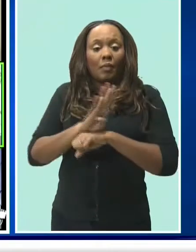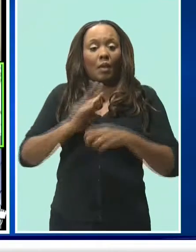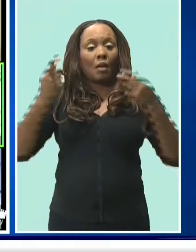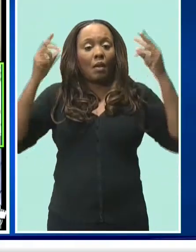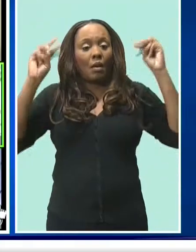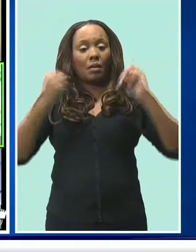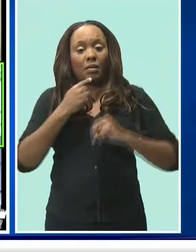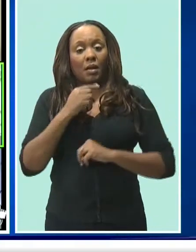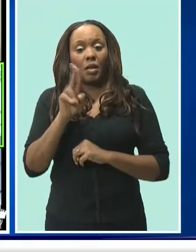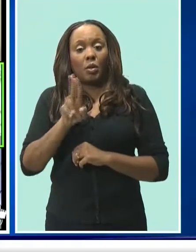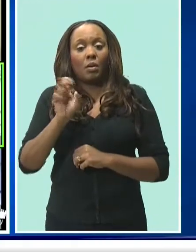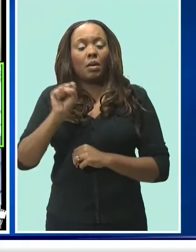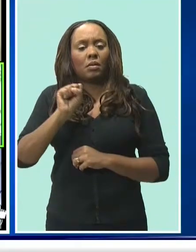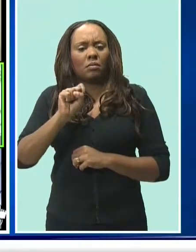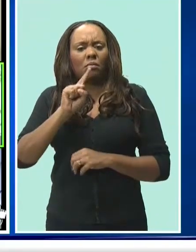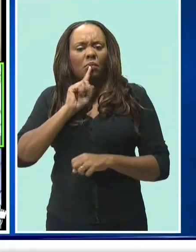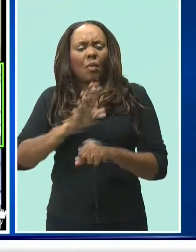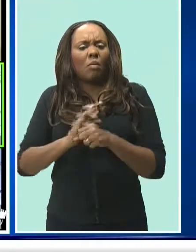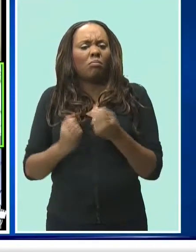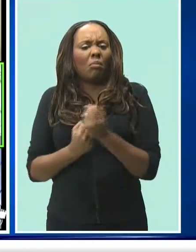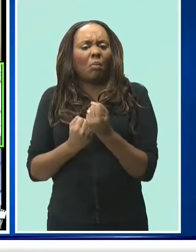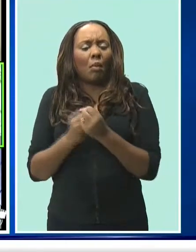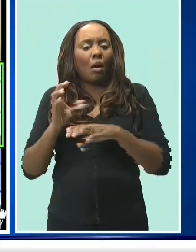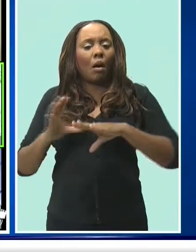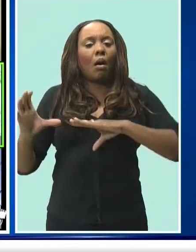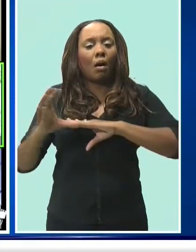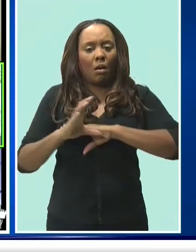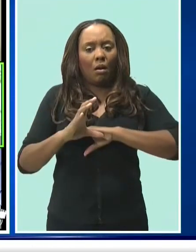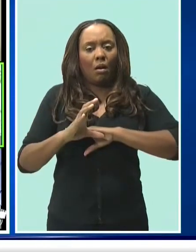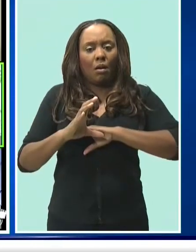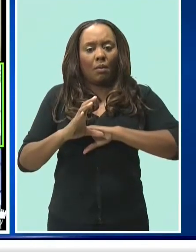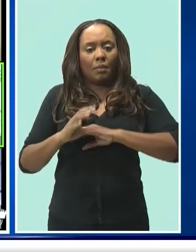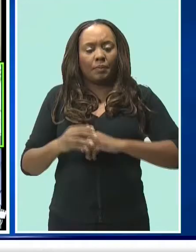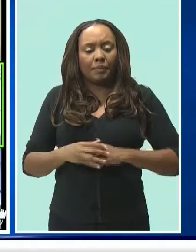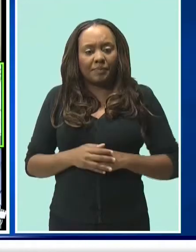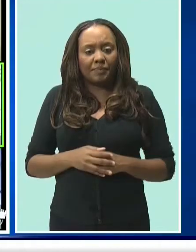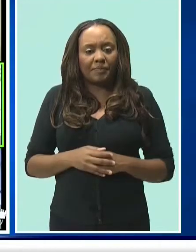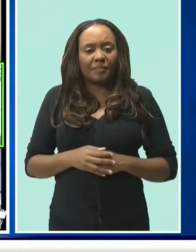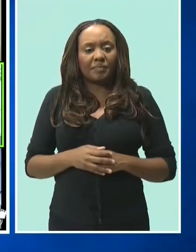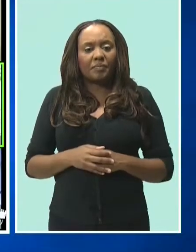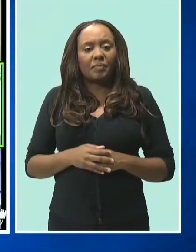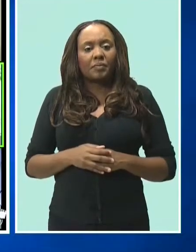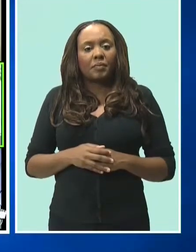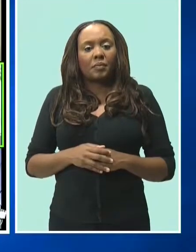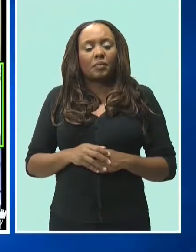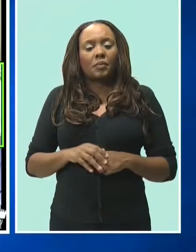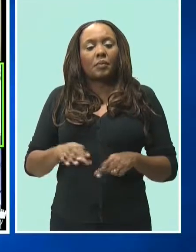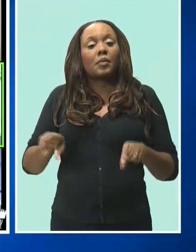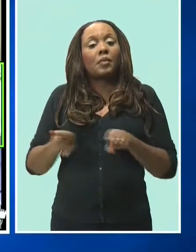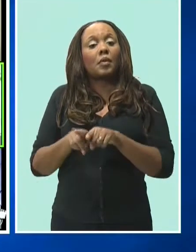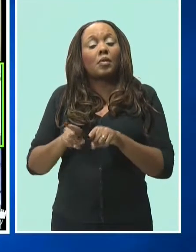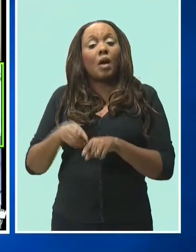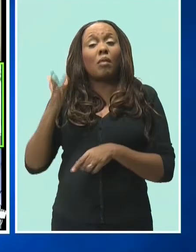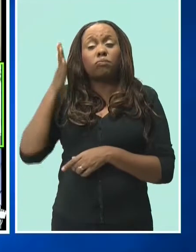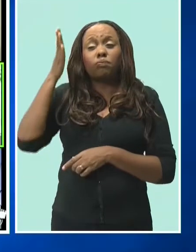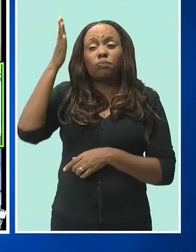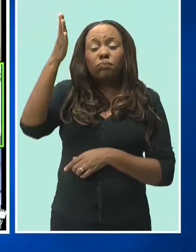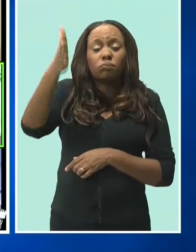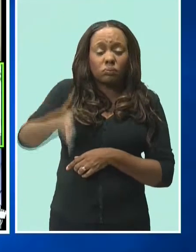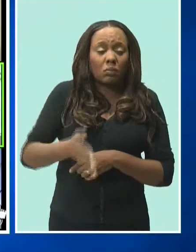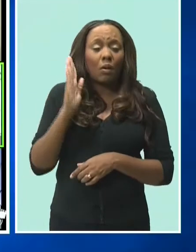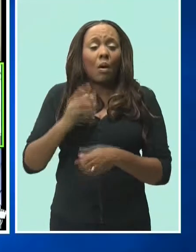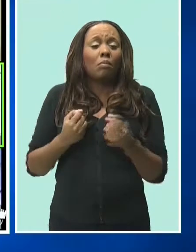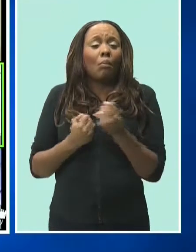has committed to assisting the region with its immediate humanitarian needs as well as long-term recovery from the